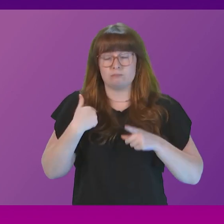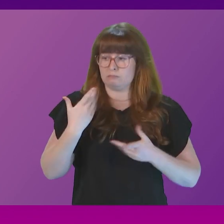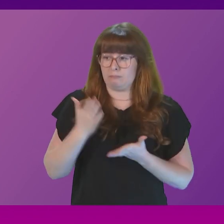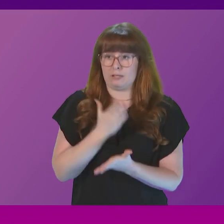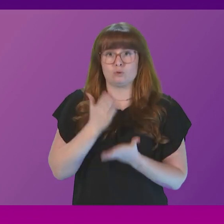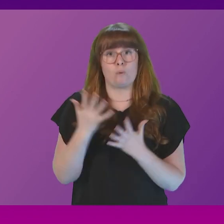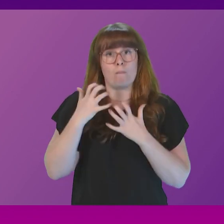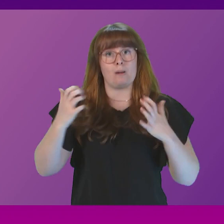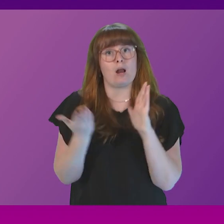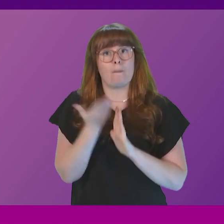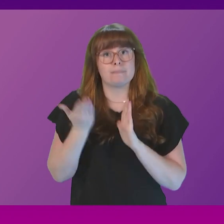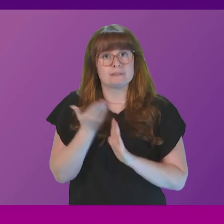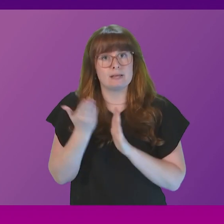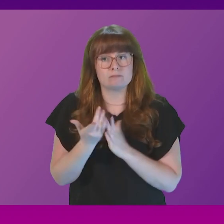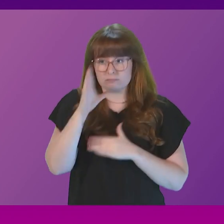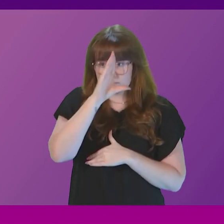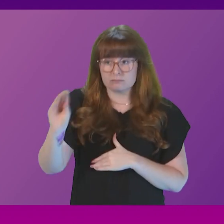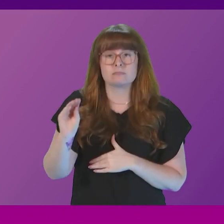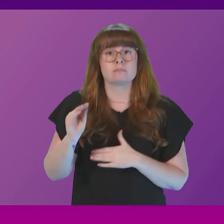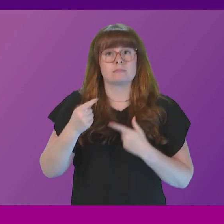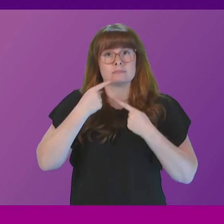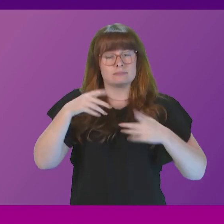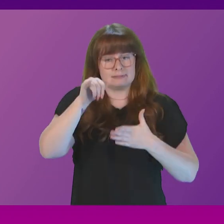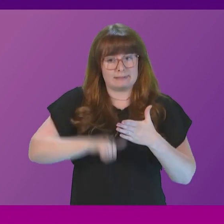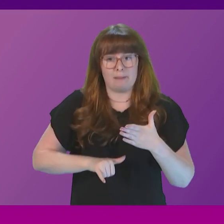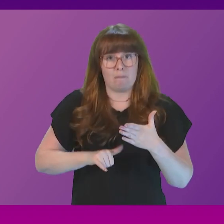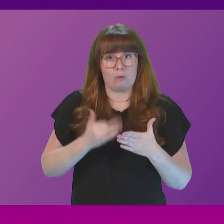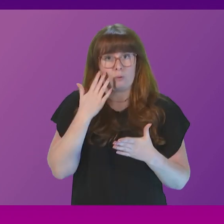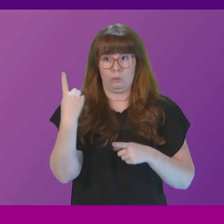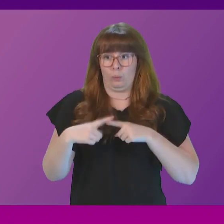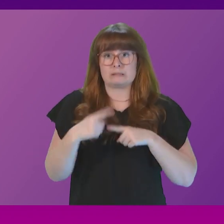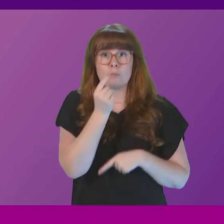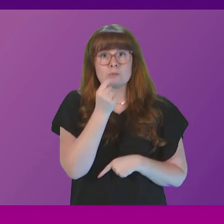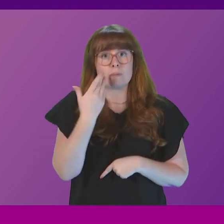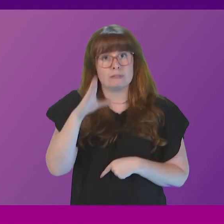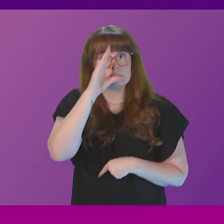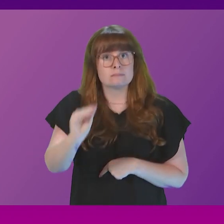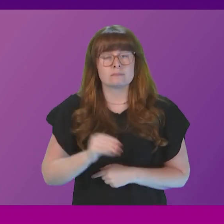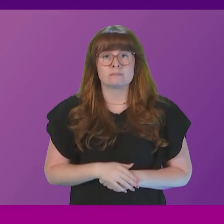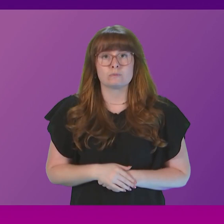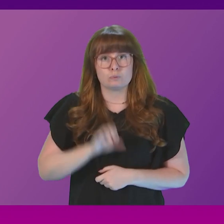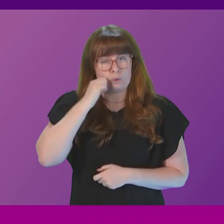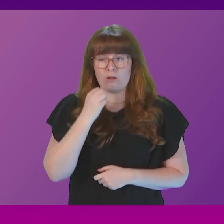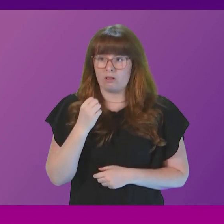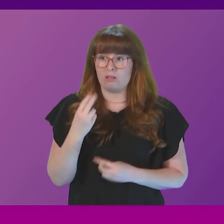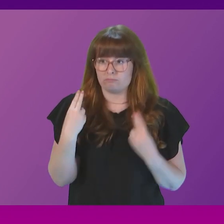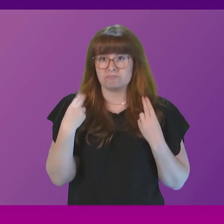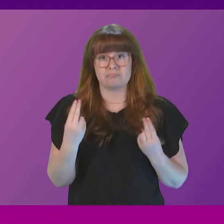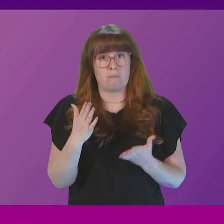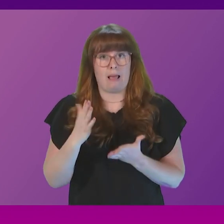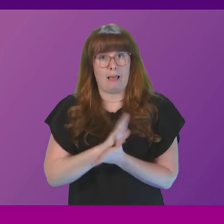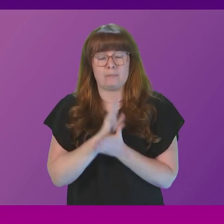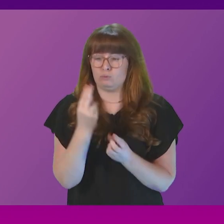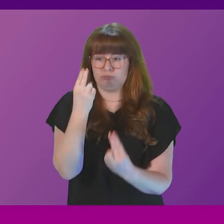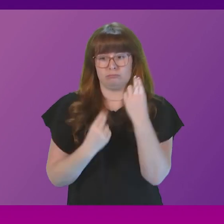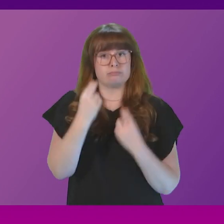that Parliament was updated via ministerial statement the first available opportunity. So we will stand up to take scrutiny,